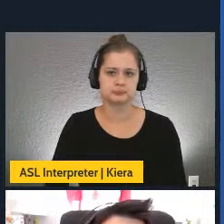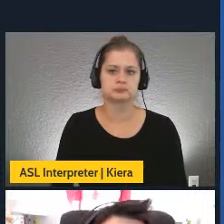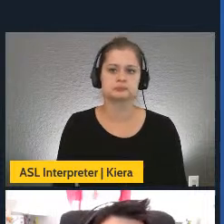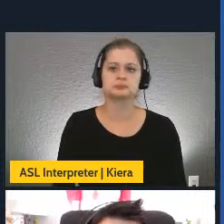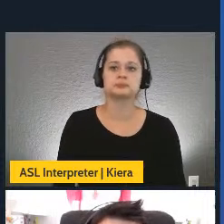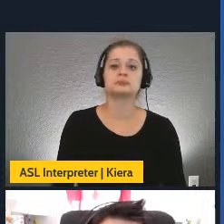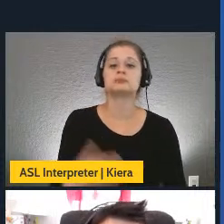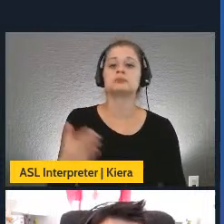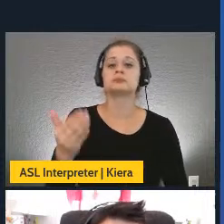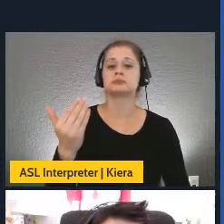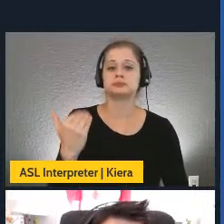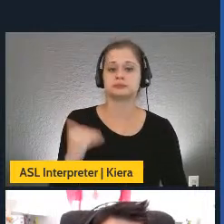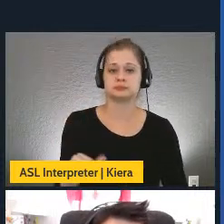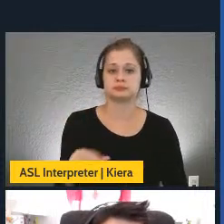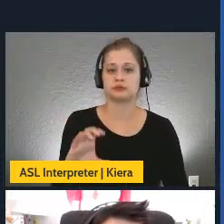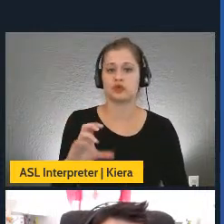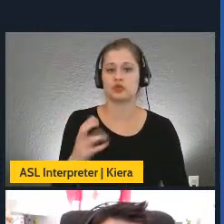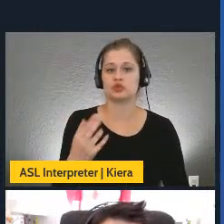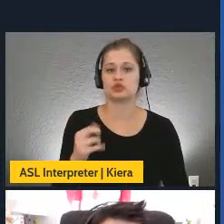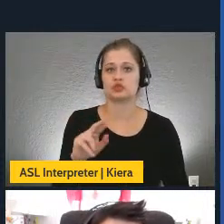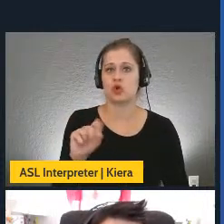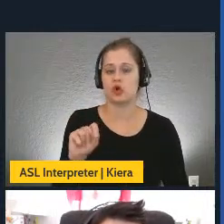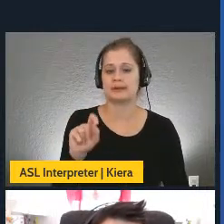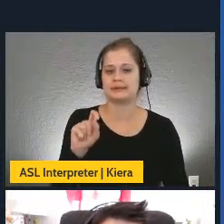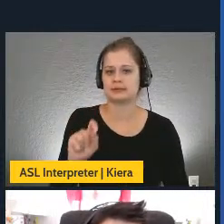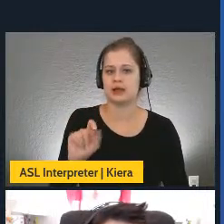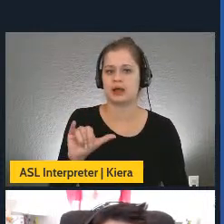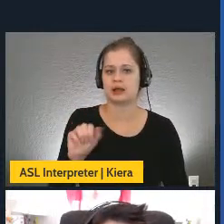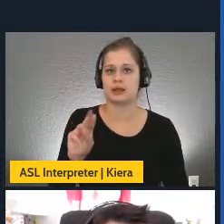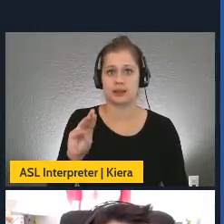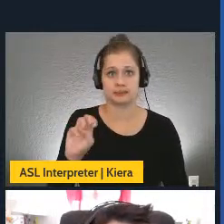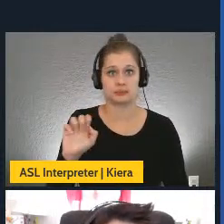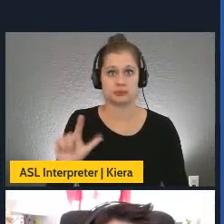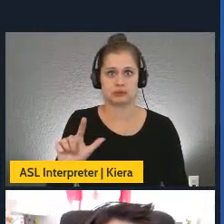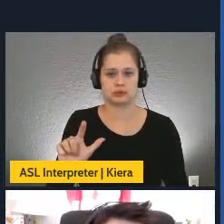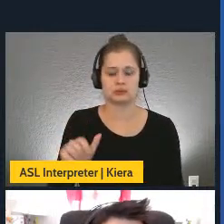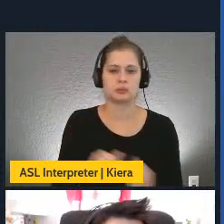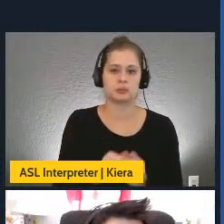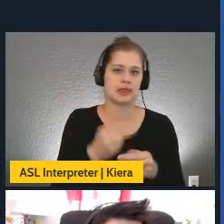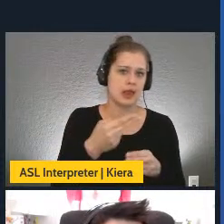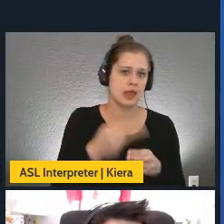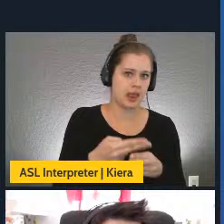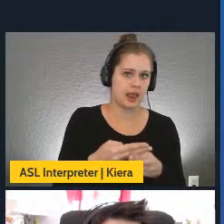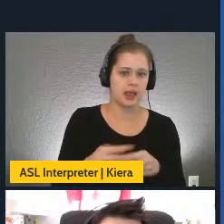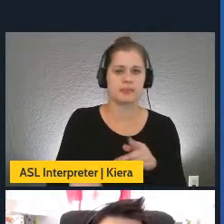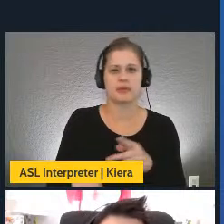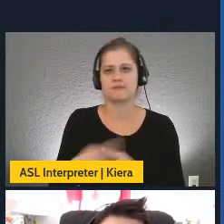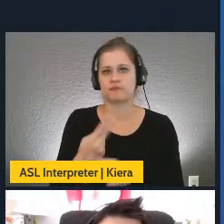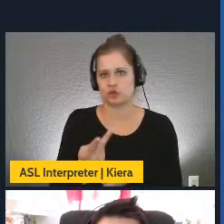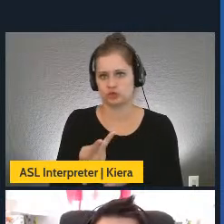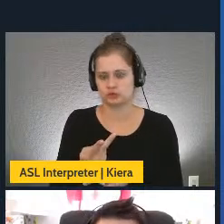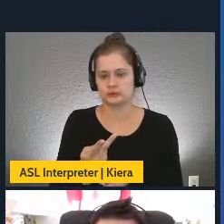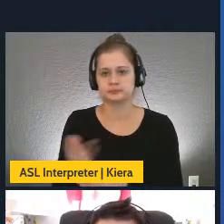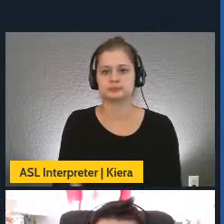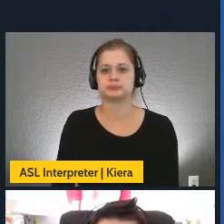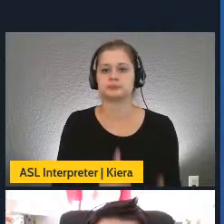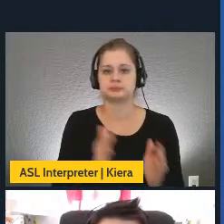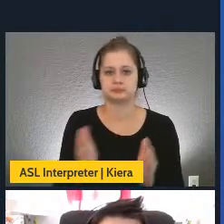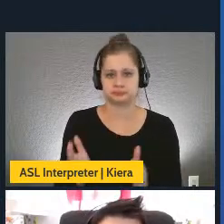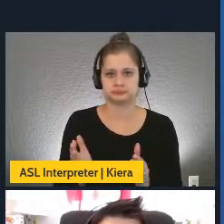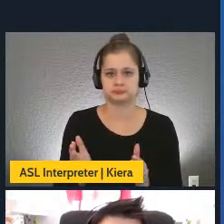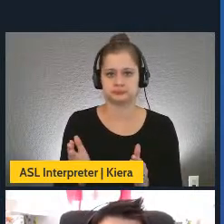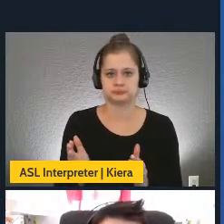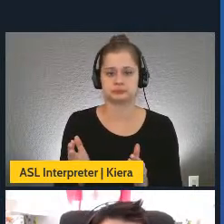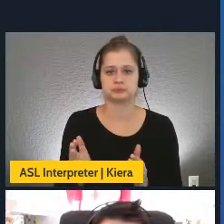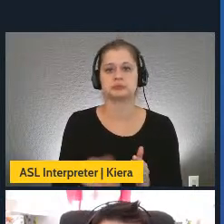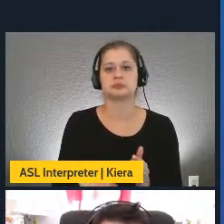chart.yaml, which just declares your chart with the name and the version. Then we have the values.yaml file,